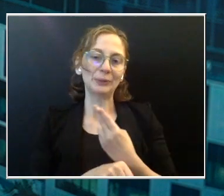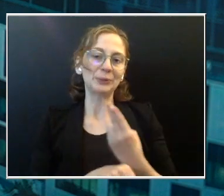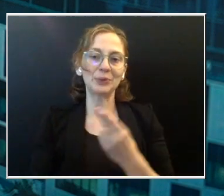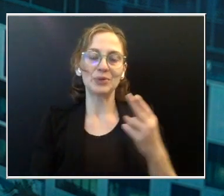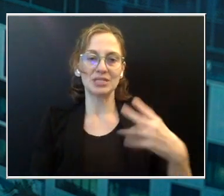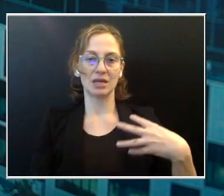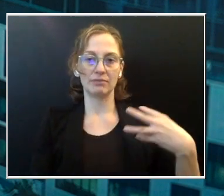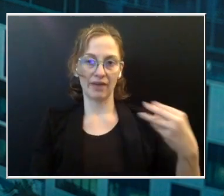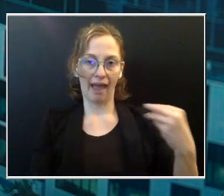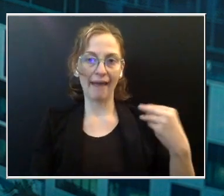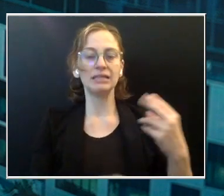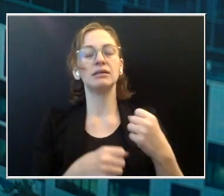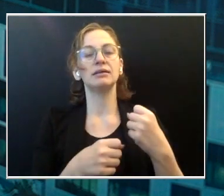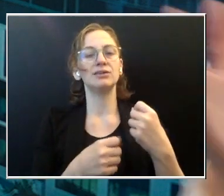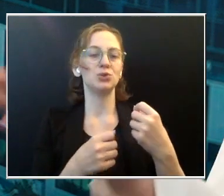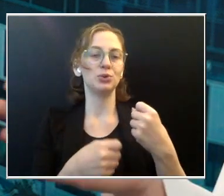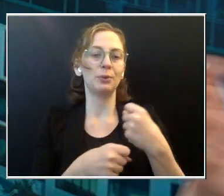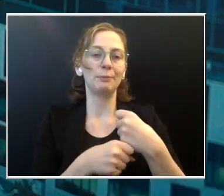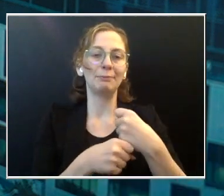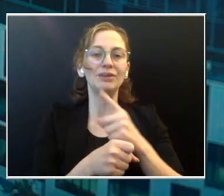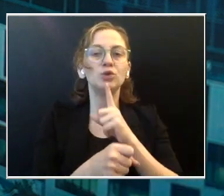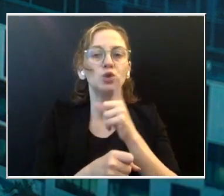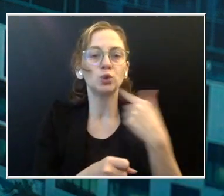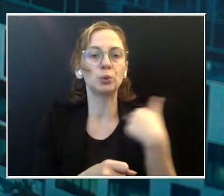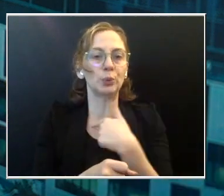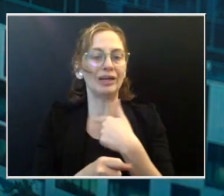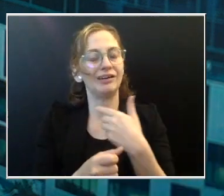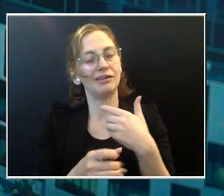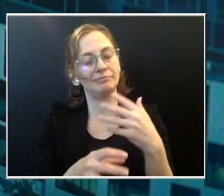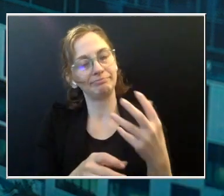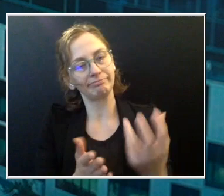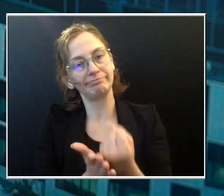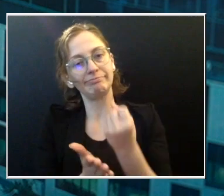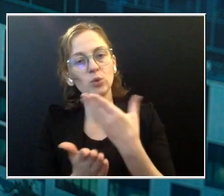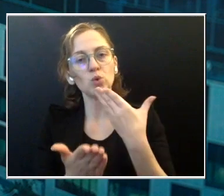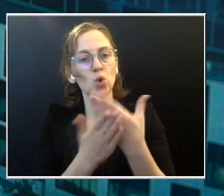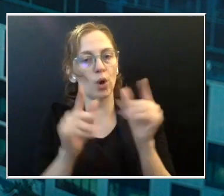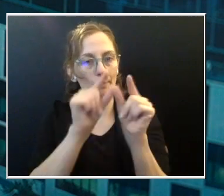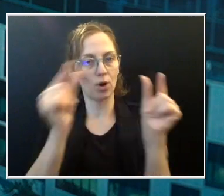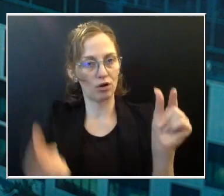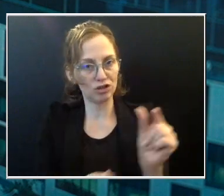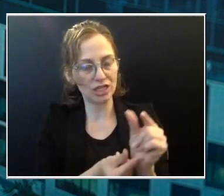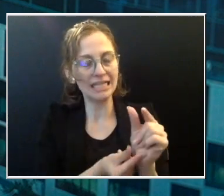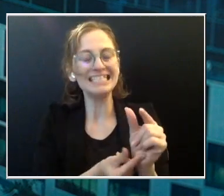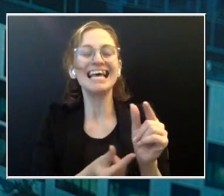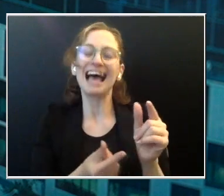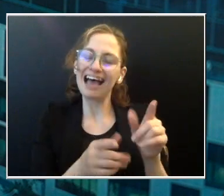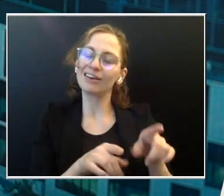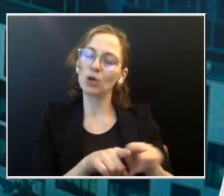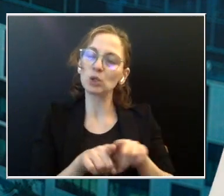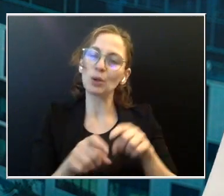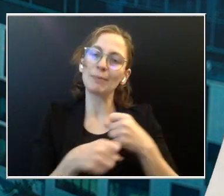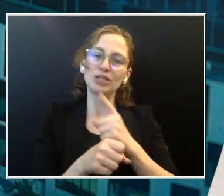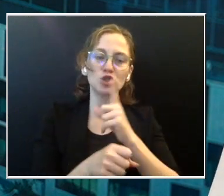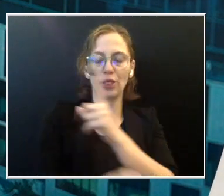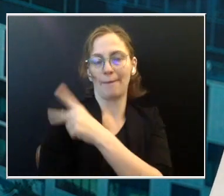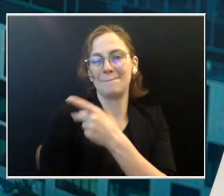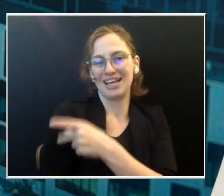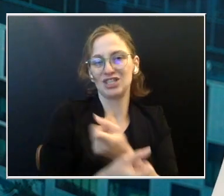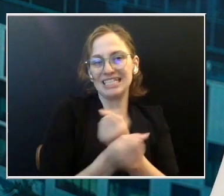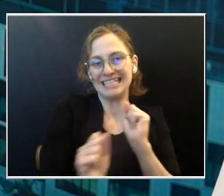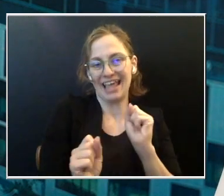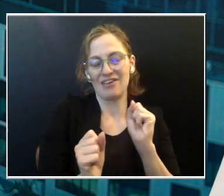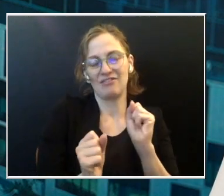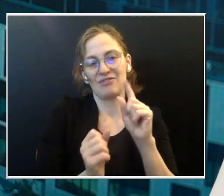clean margins from a cancer standpoint, keeping her safe while we're waiting for that pathology to come back, and then using it as a stepwise